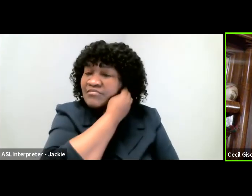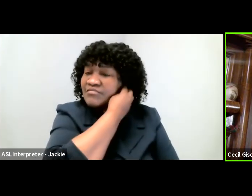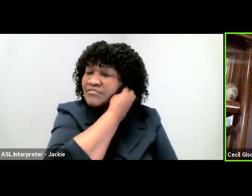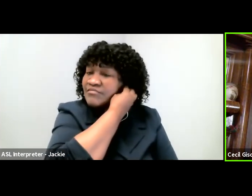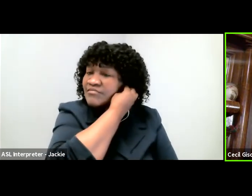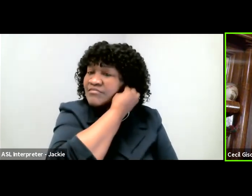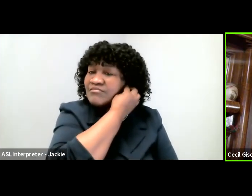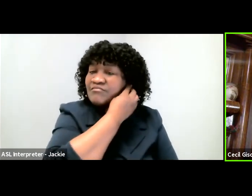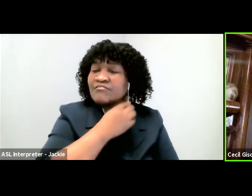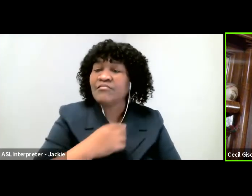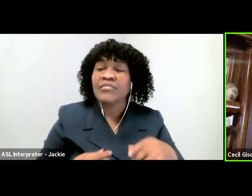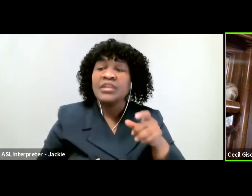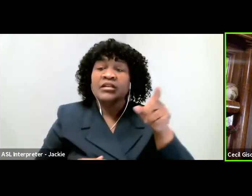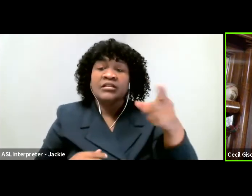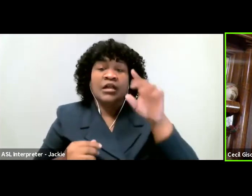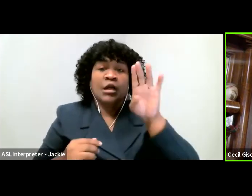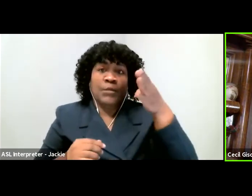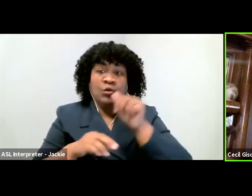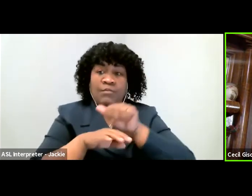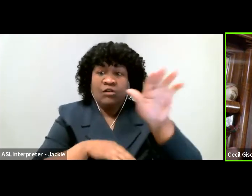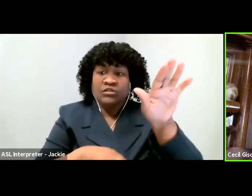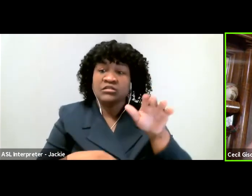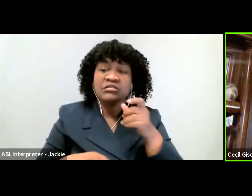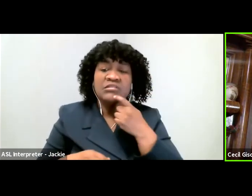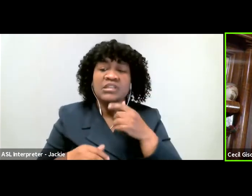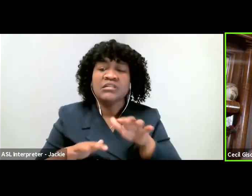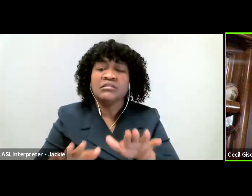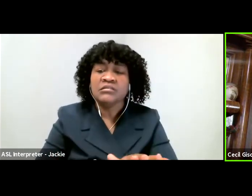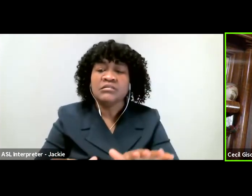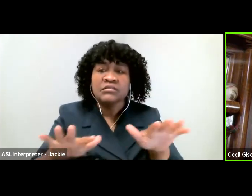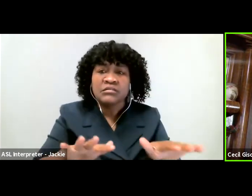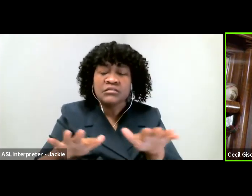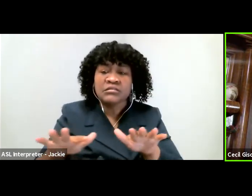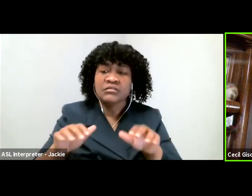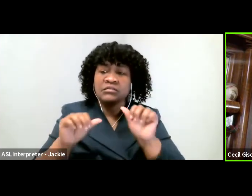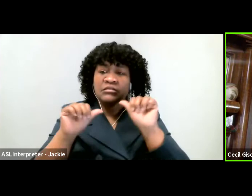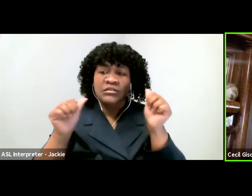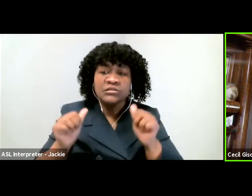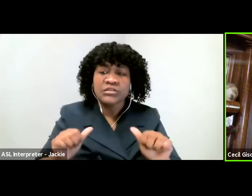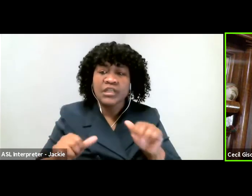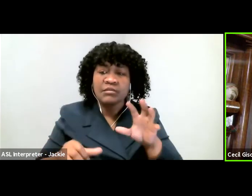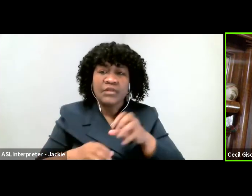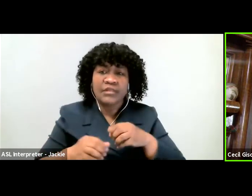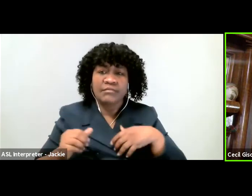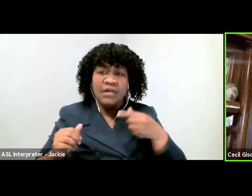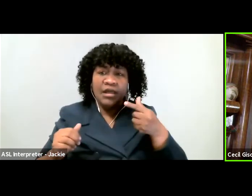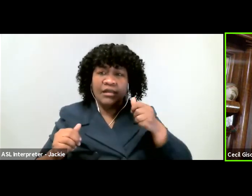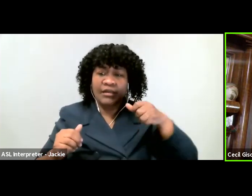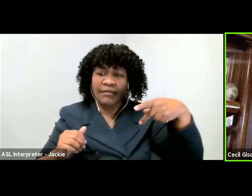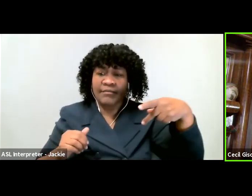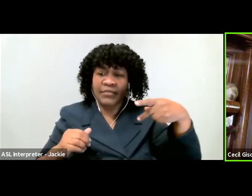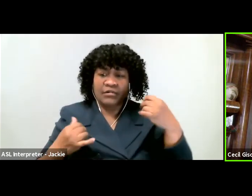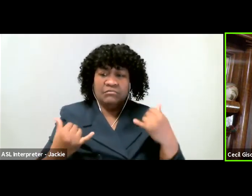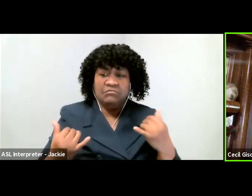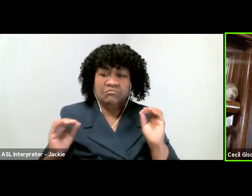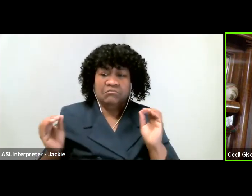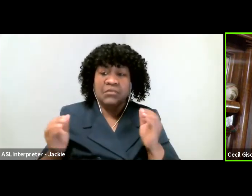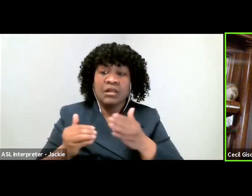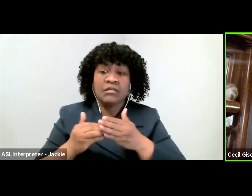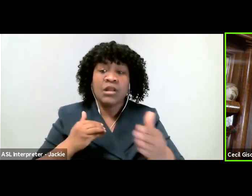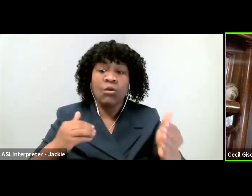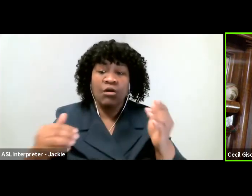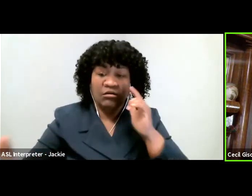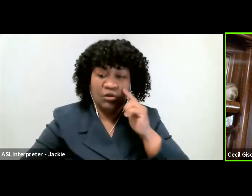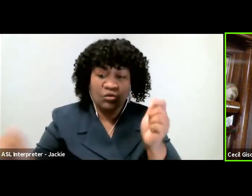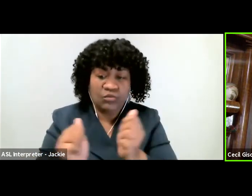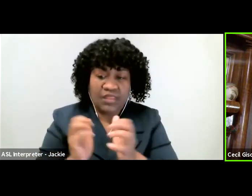She said, "Get your bearings. No shape in my gap, not now. From now on, it